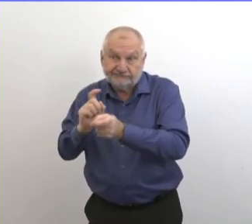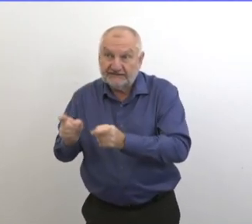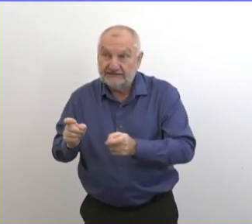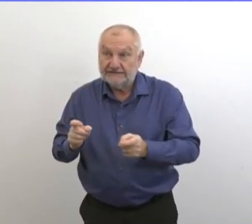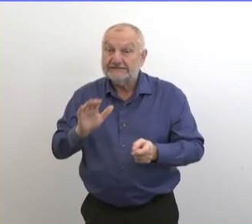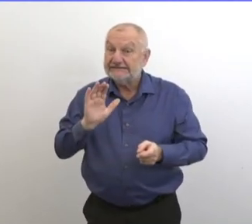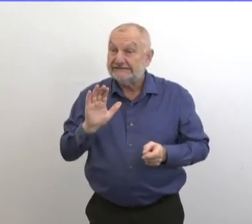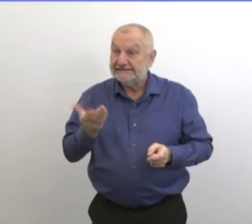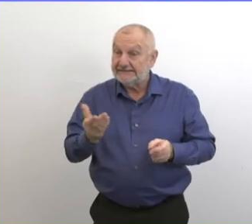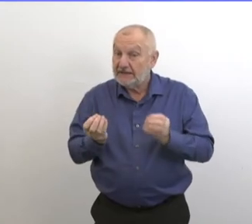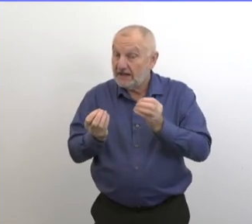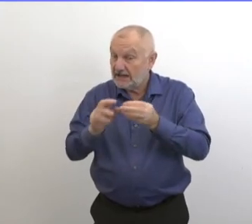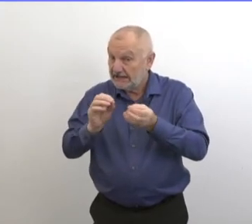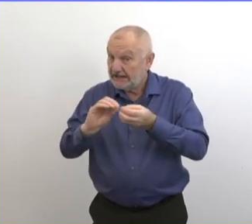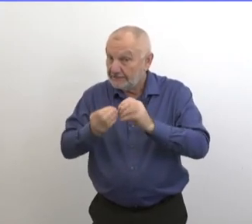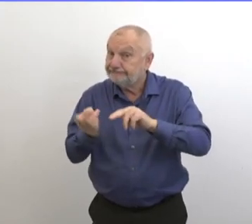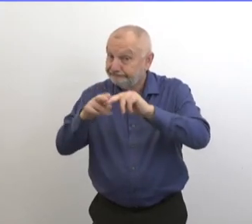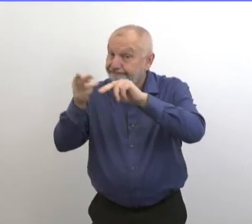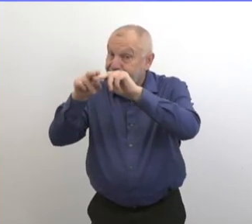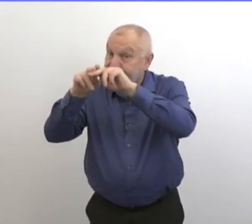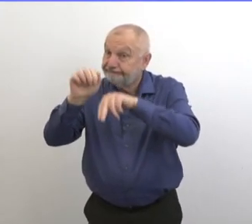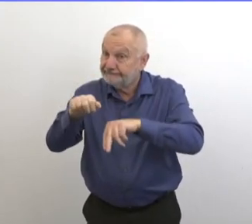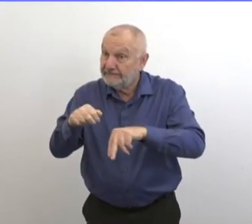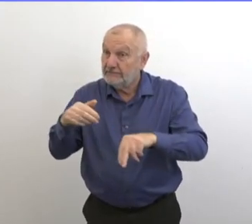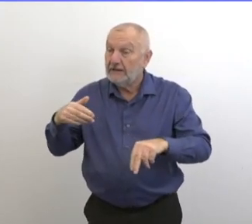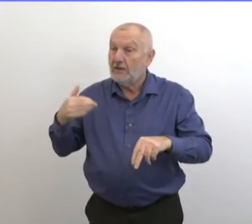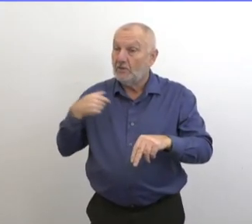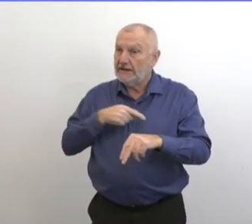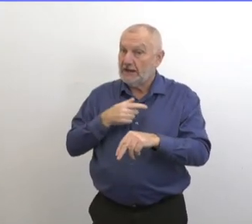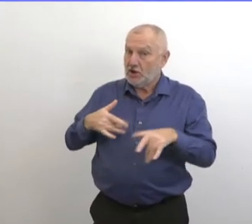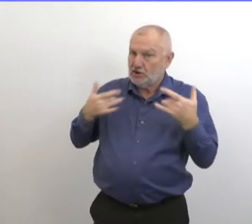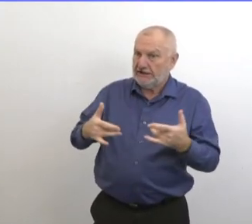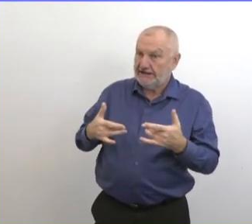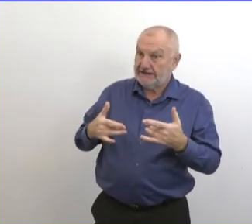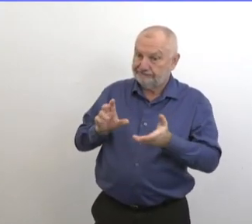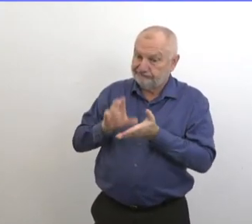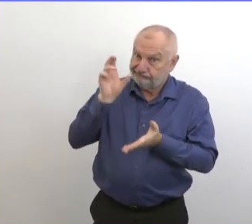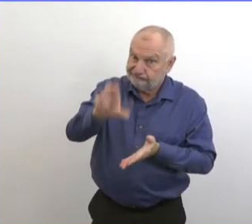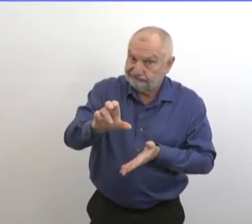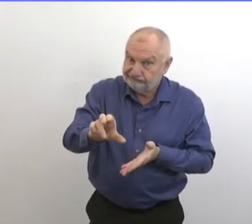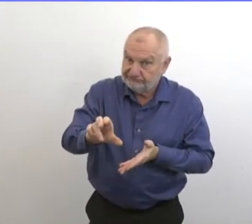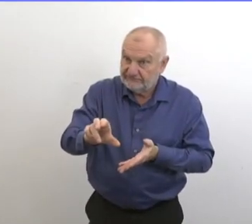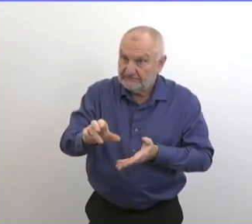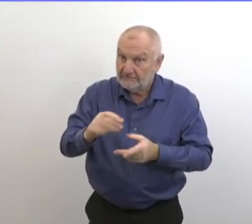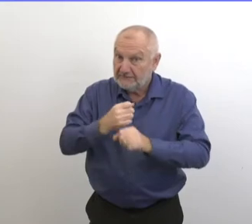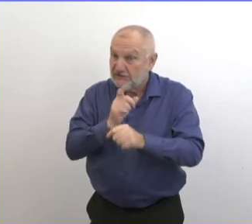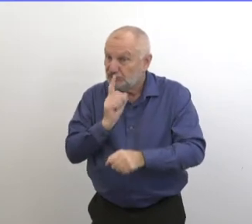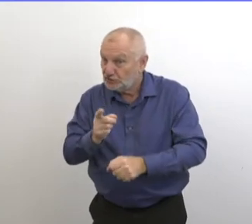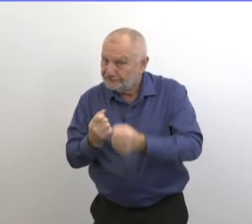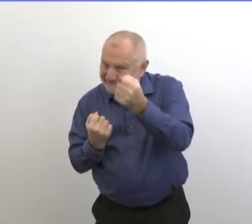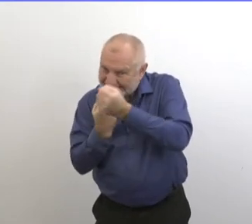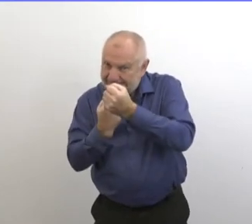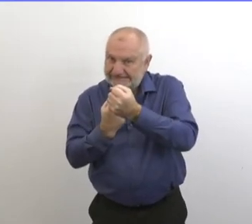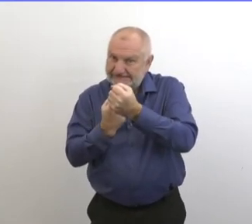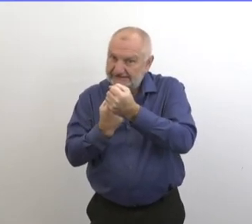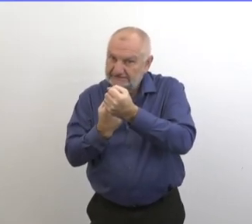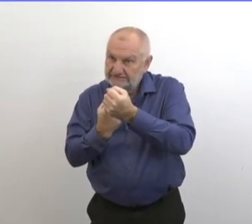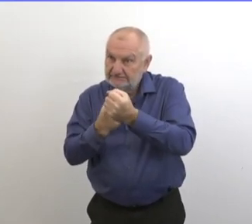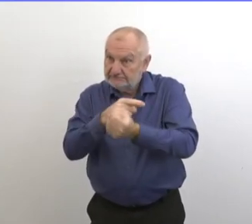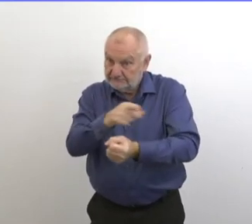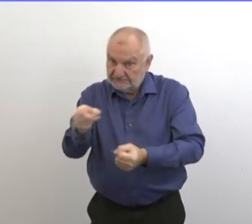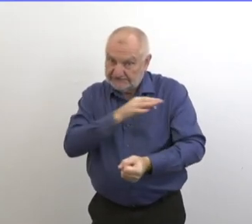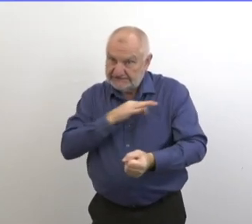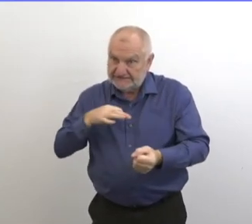we're taking a very proactive approach. Today, this is about staffing within those facilities. We want to ensure that, you